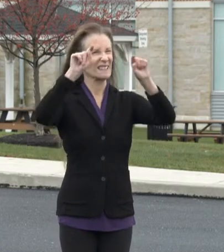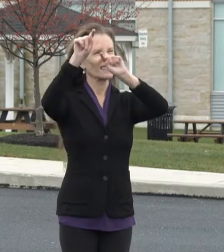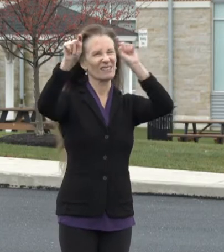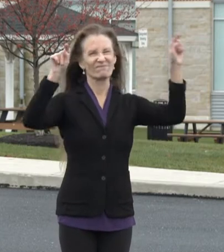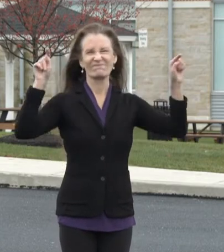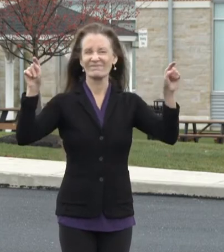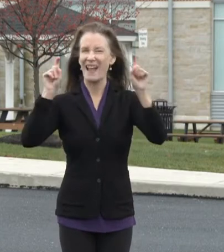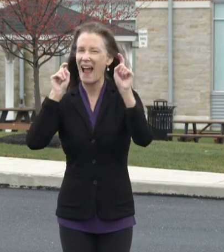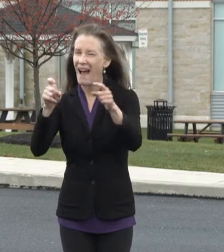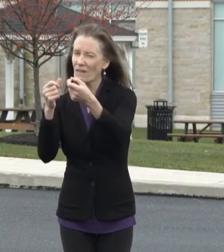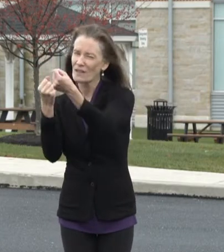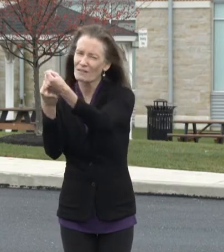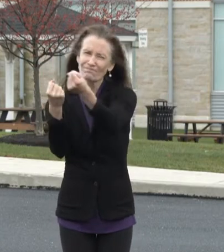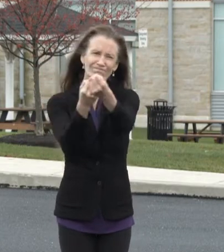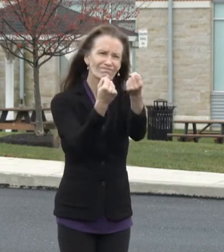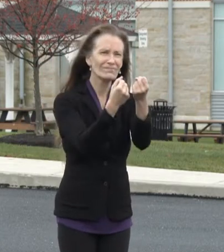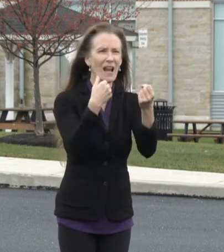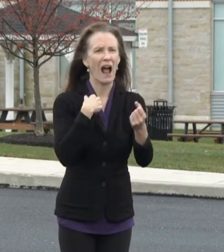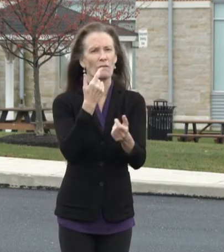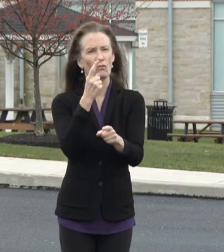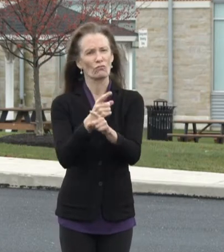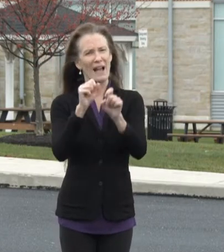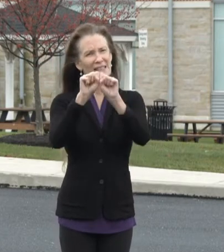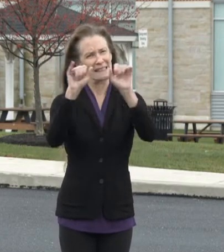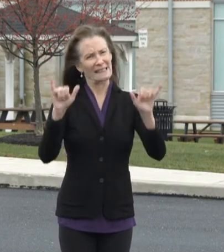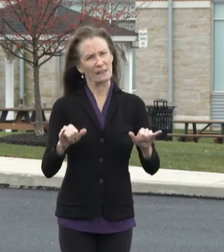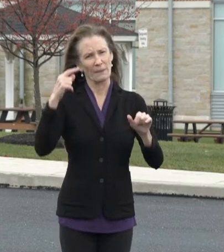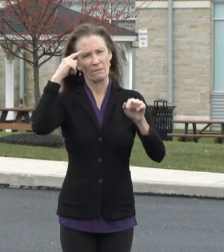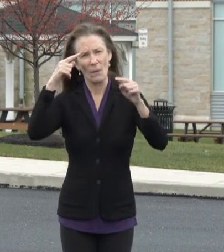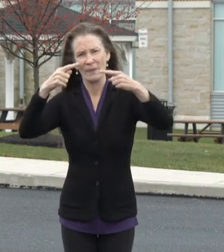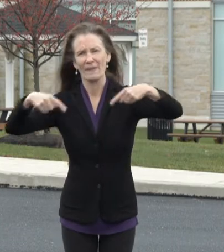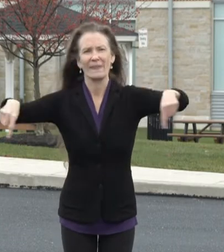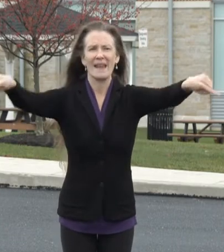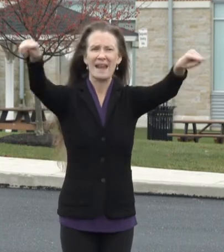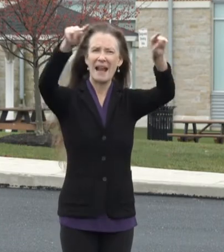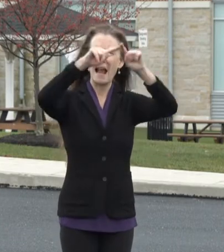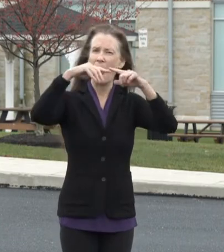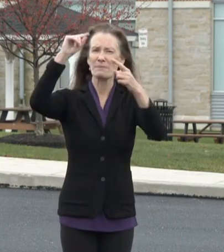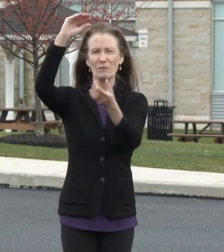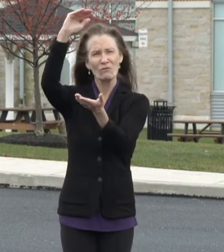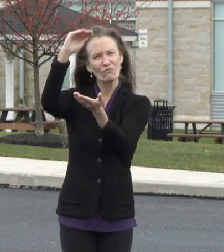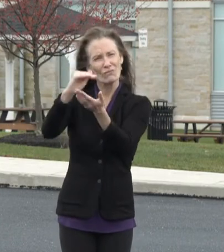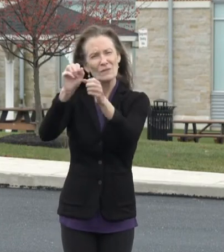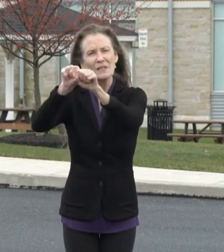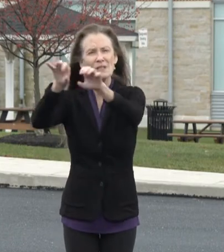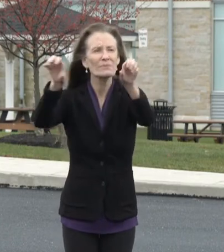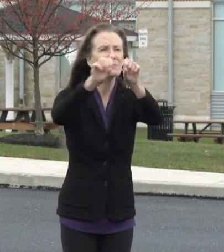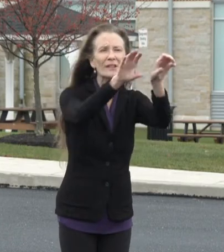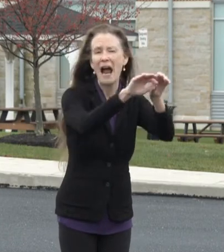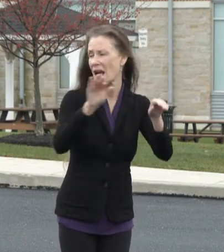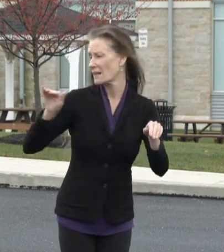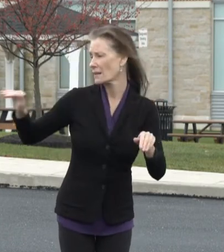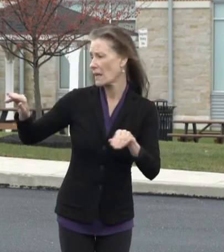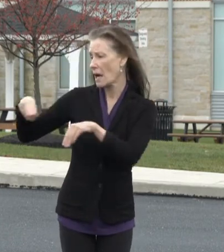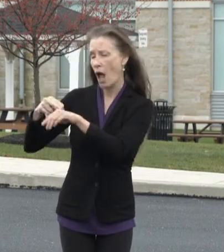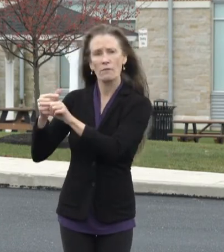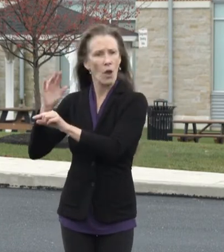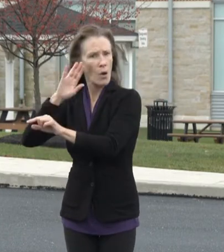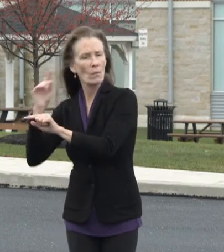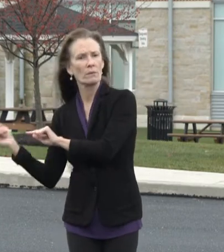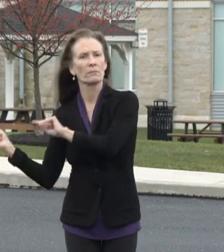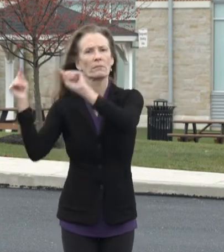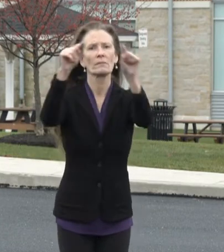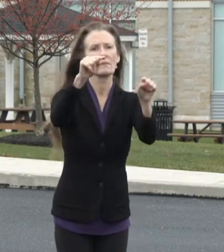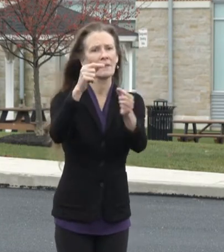assist long-term care facilities if they experience an outbreak. The ability to use the Pennsylvania National Guard as part of this